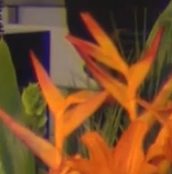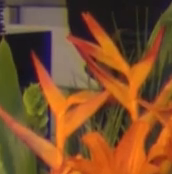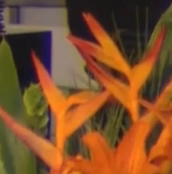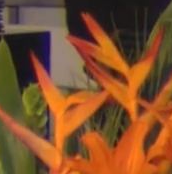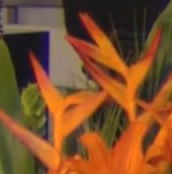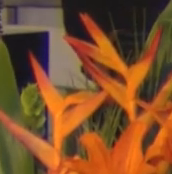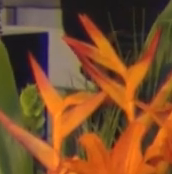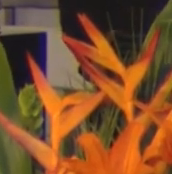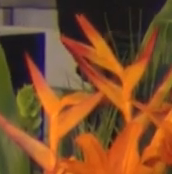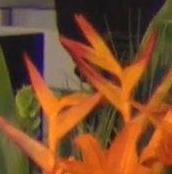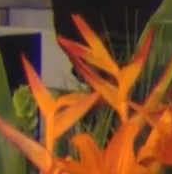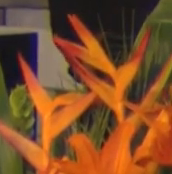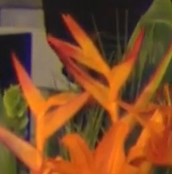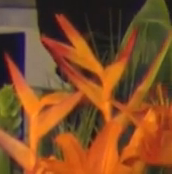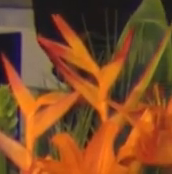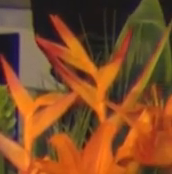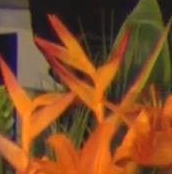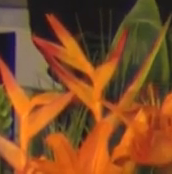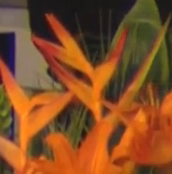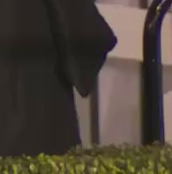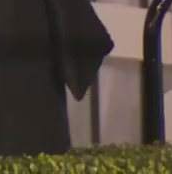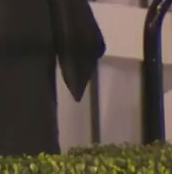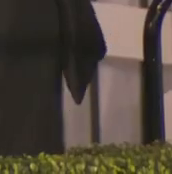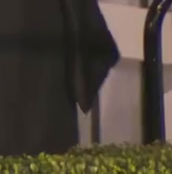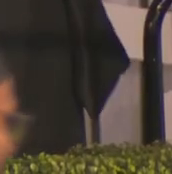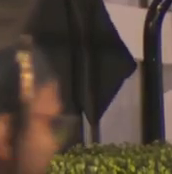Joanna Esperanza Roses Aguirre.